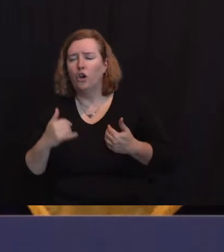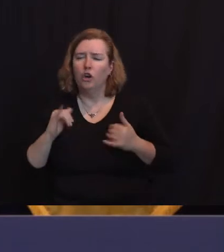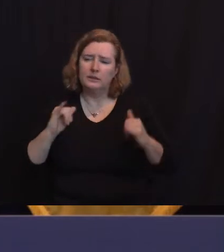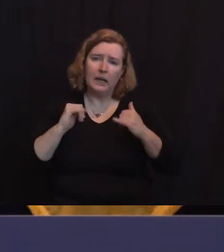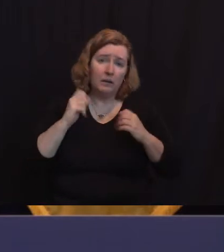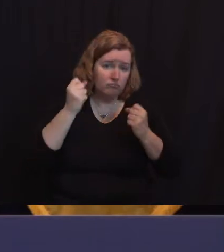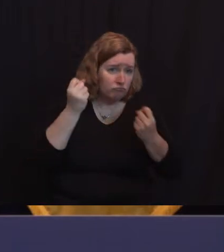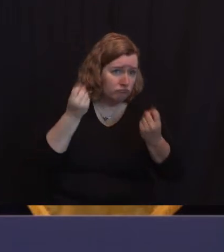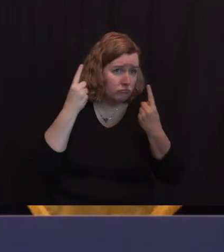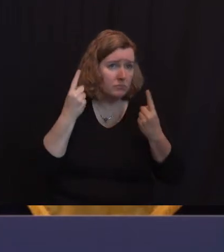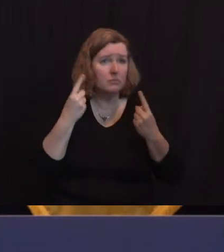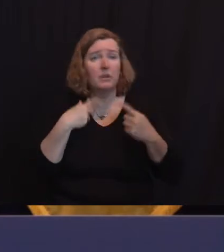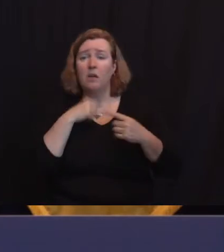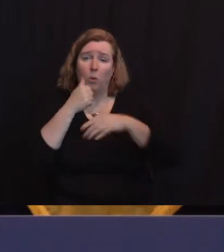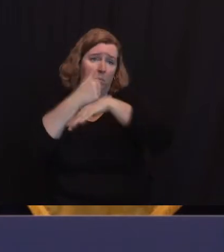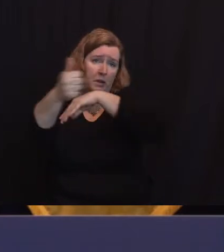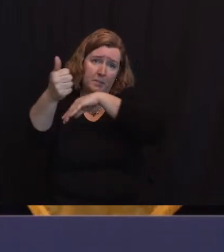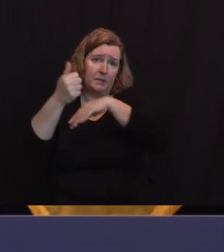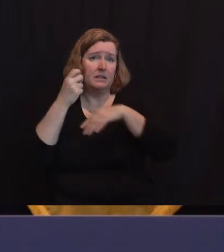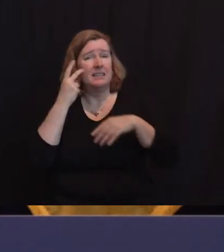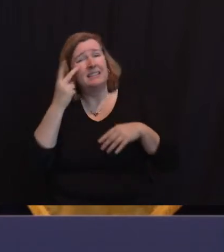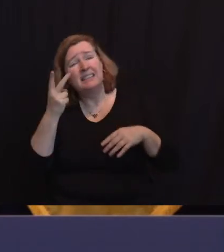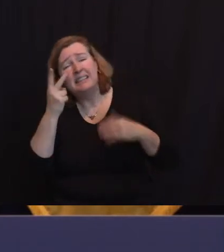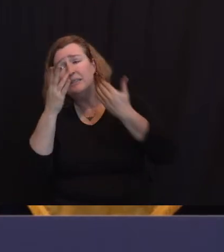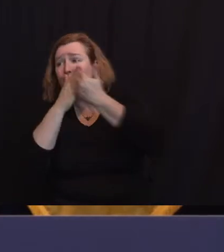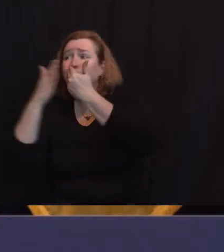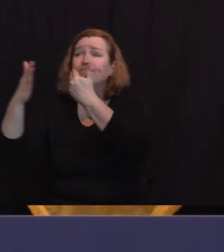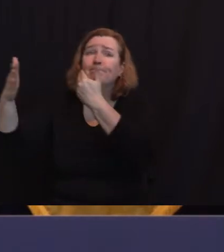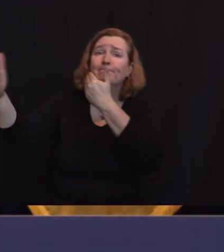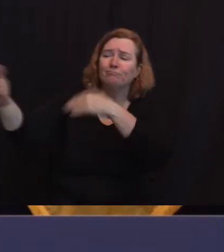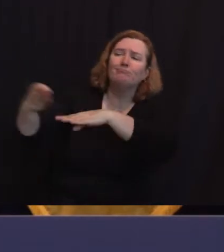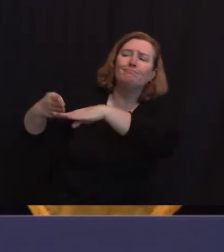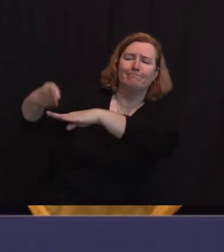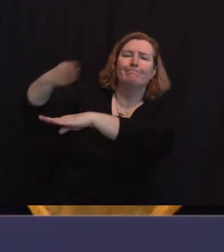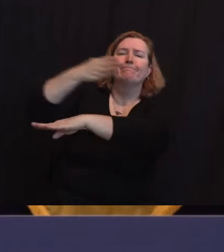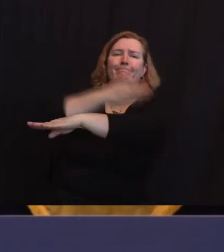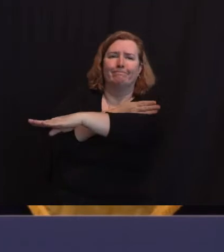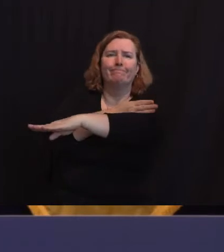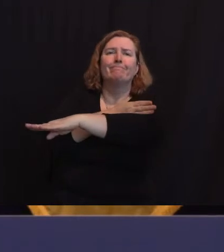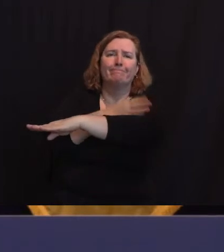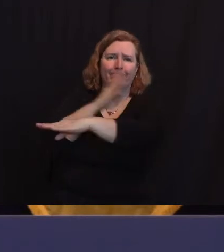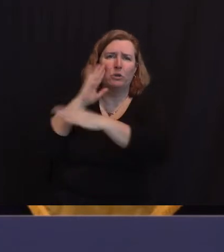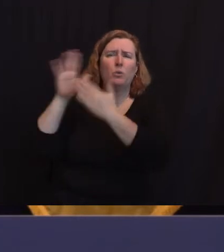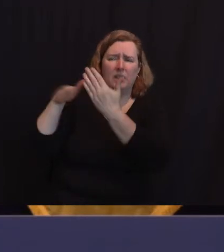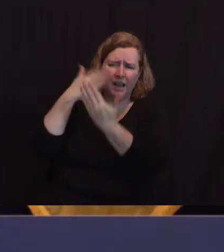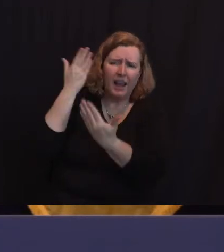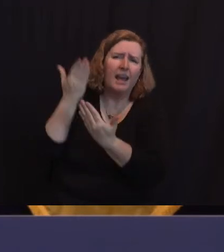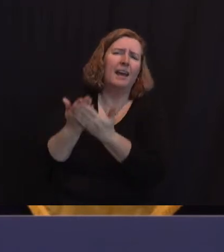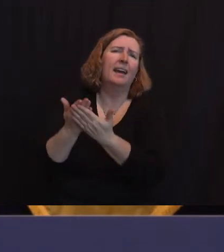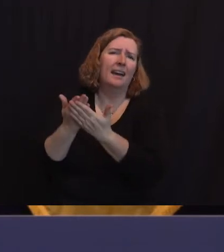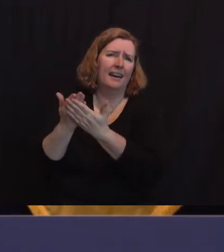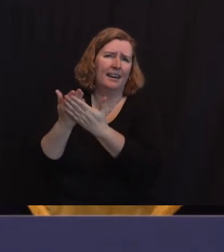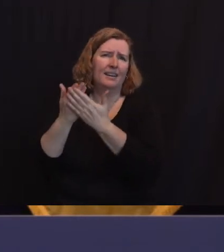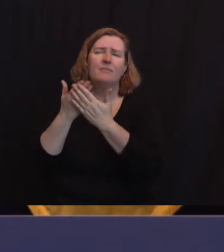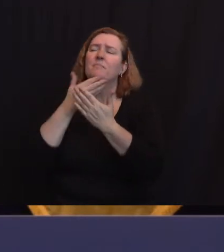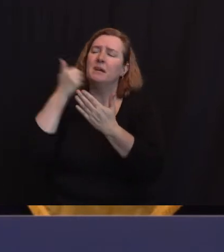blame you, but we can see the light at the end of the tunnel, and we're going to get to a different and better place